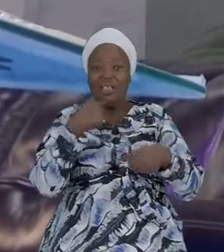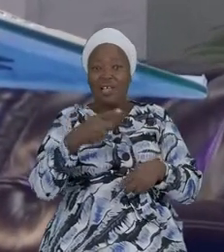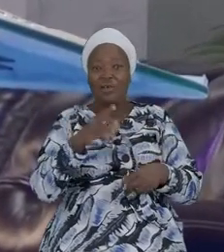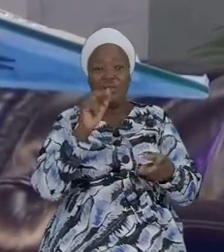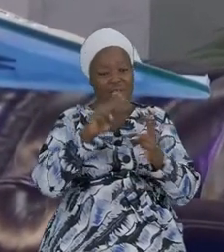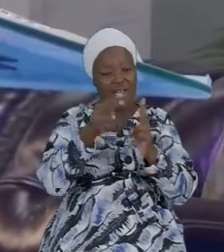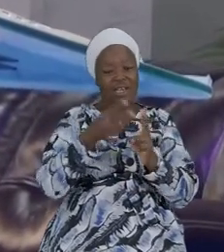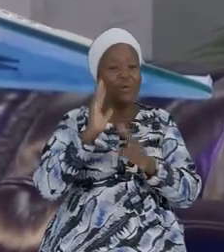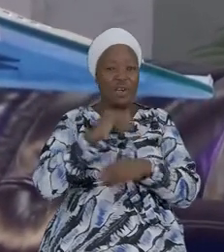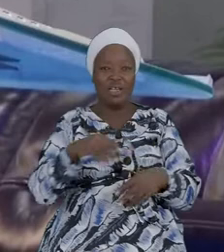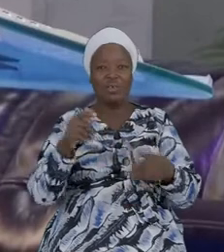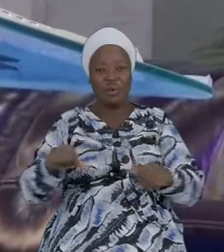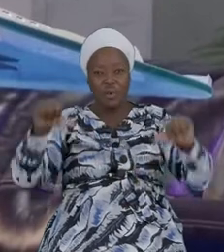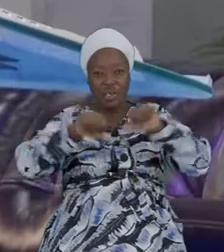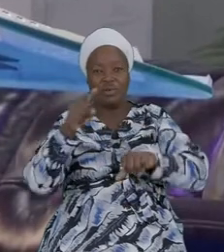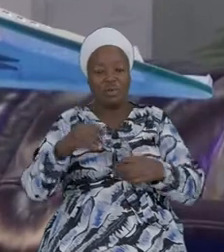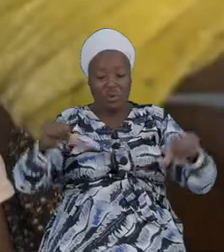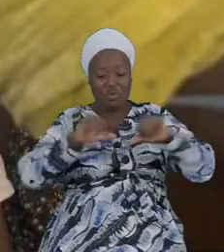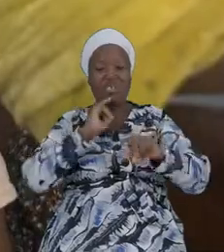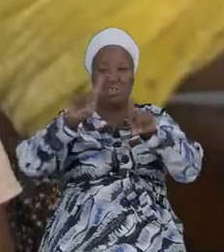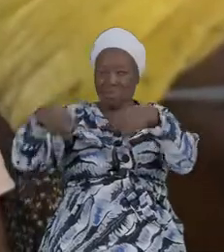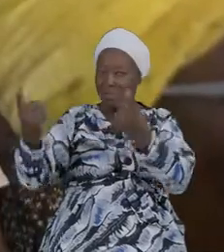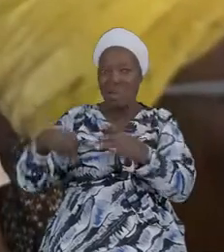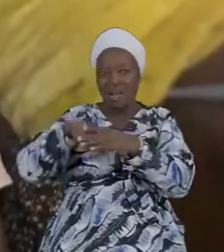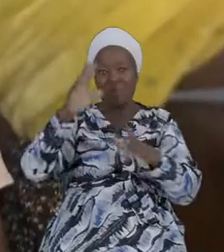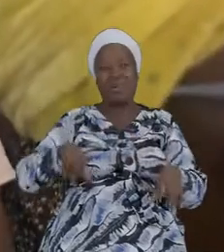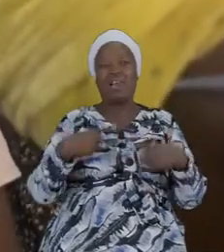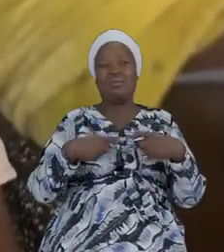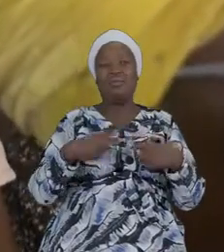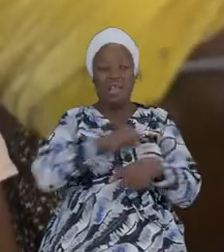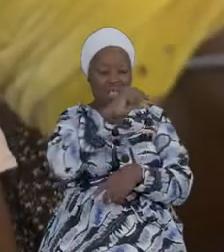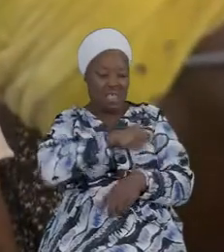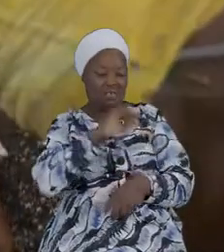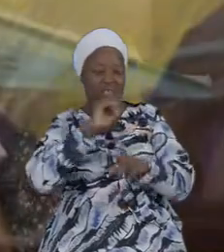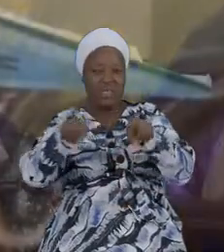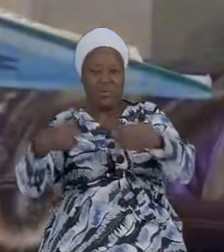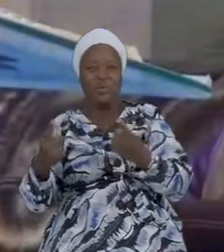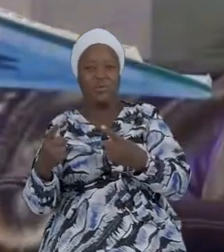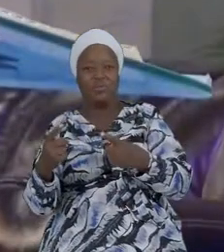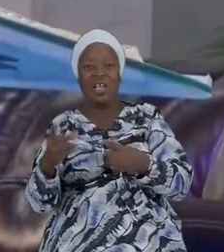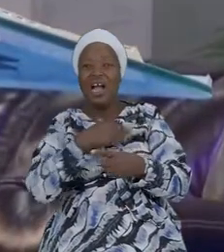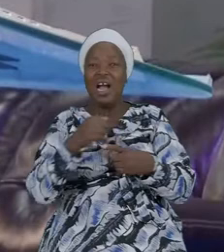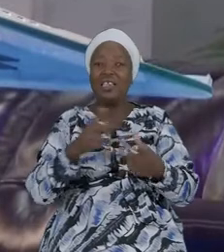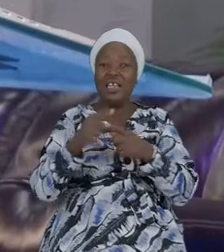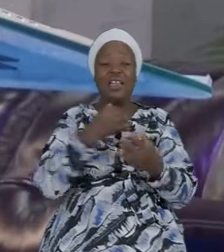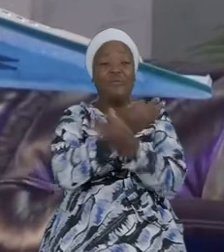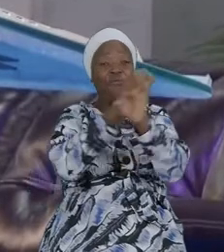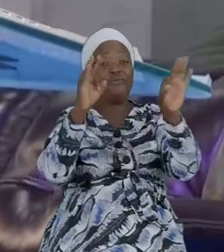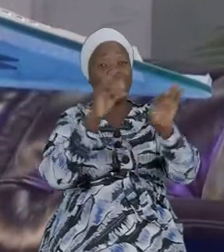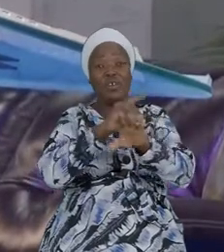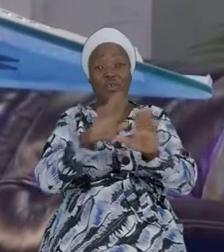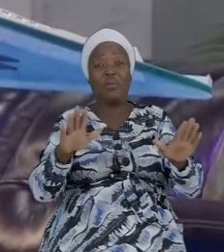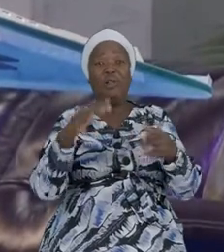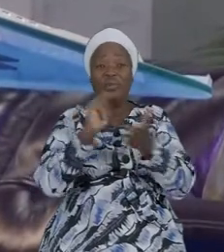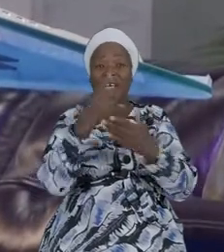I condemn you. Condemnation is gone. Guilt is gone. And the freedom that